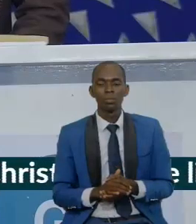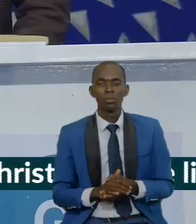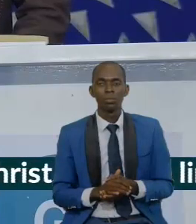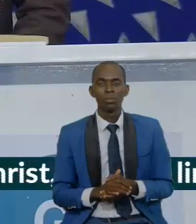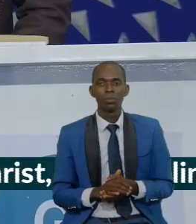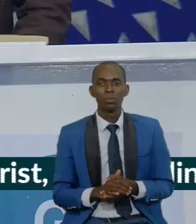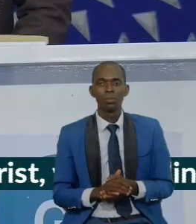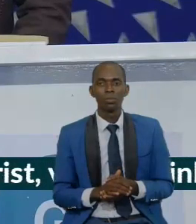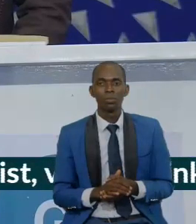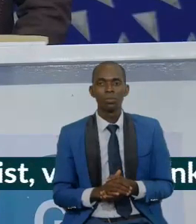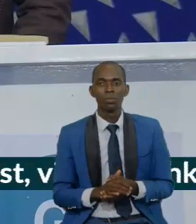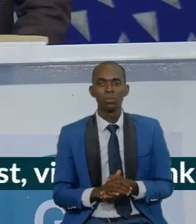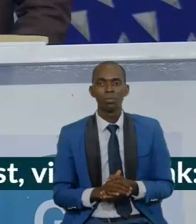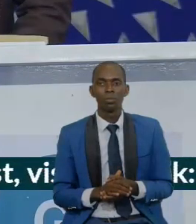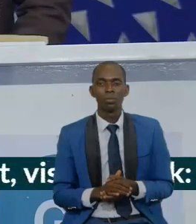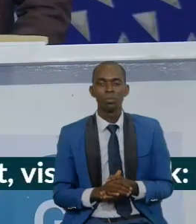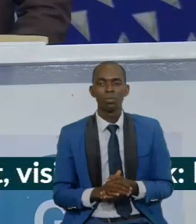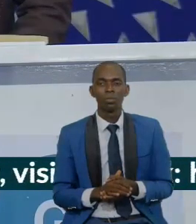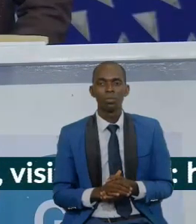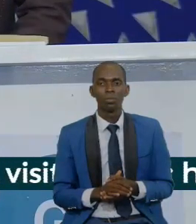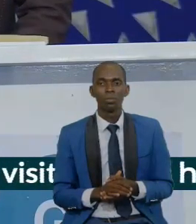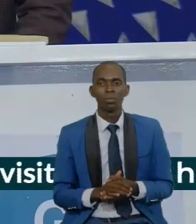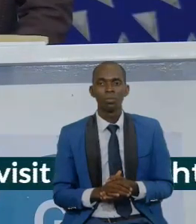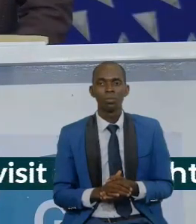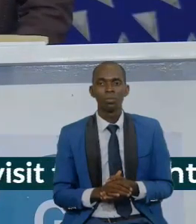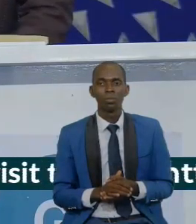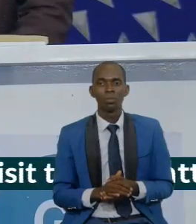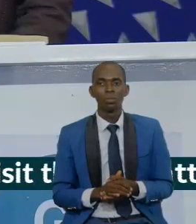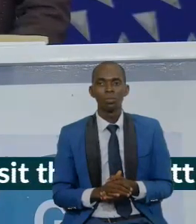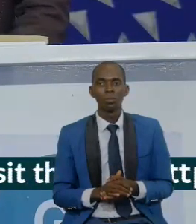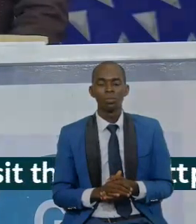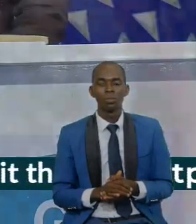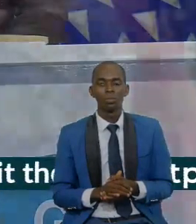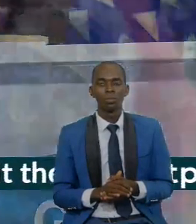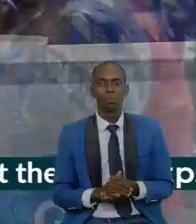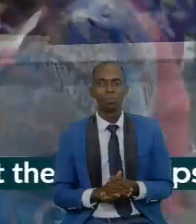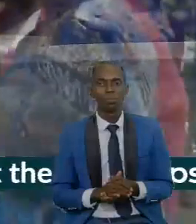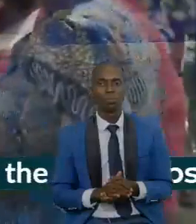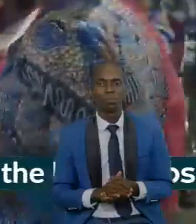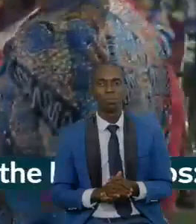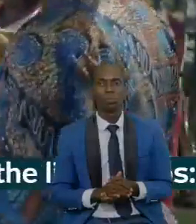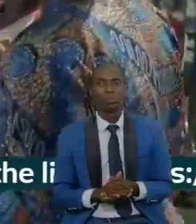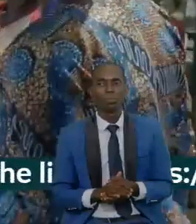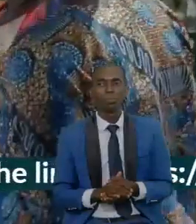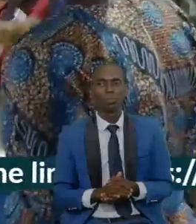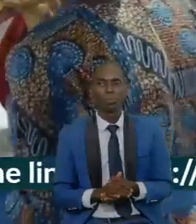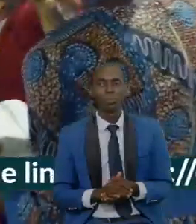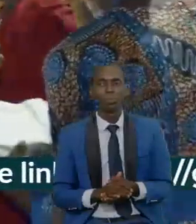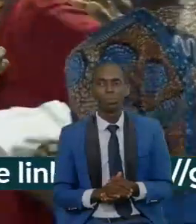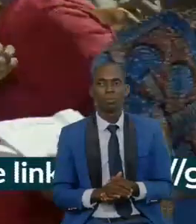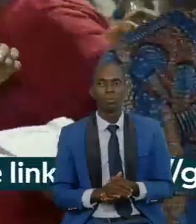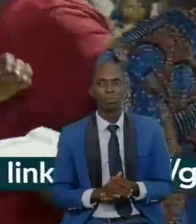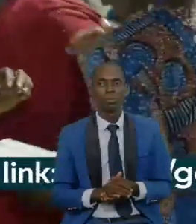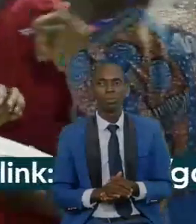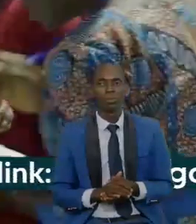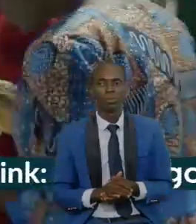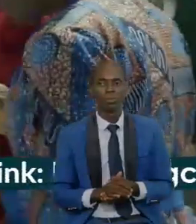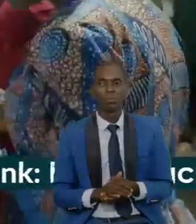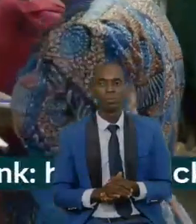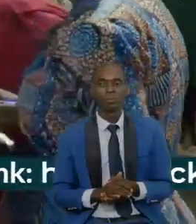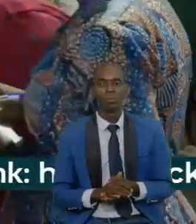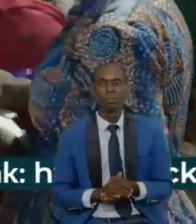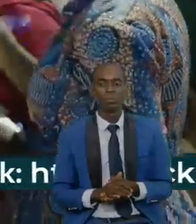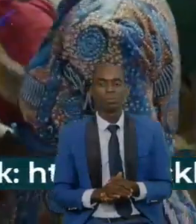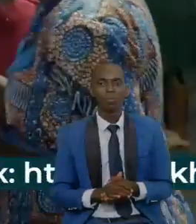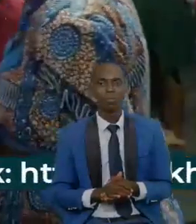Et pour nos amis qui nous suivent sur la radio et la télévision, for friends who are